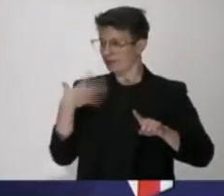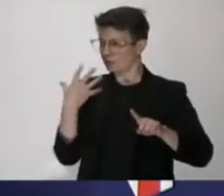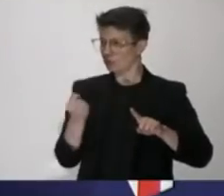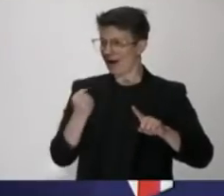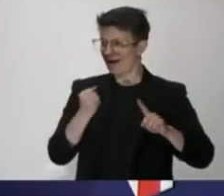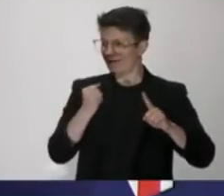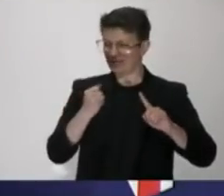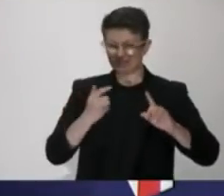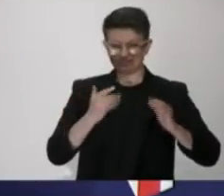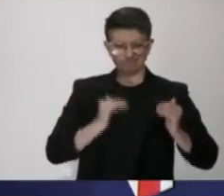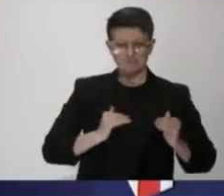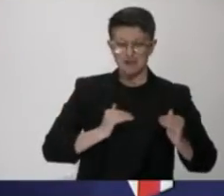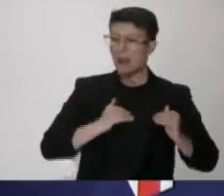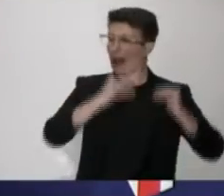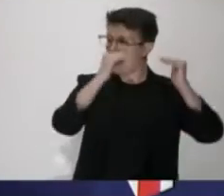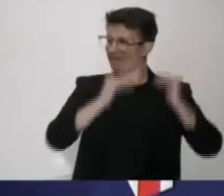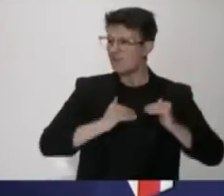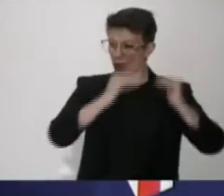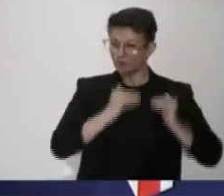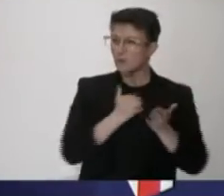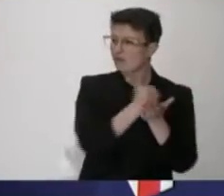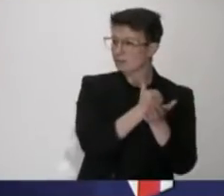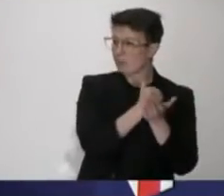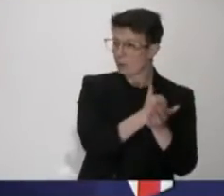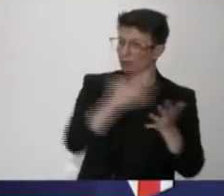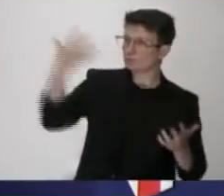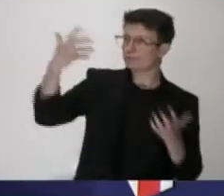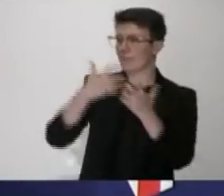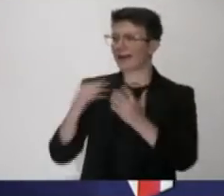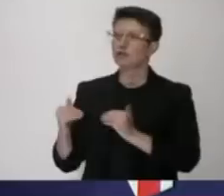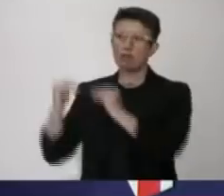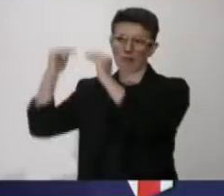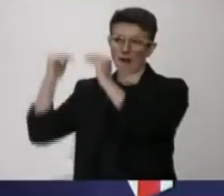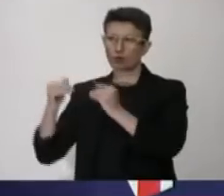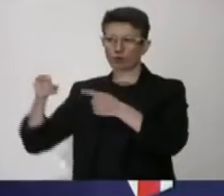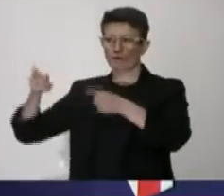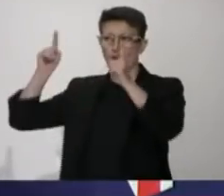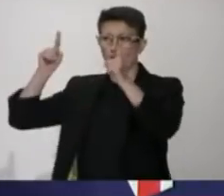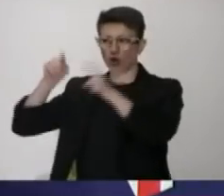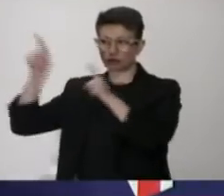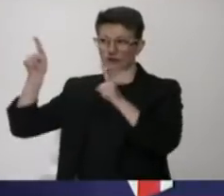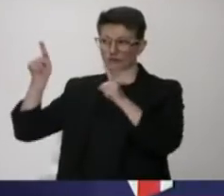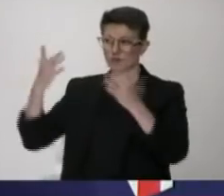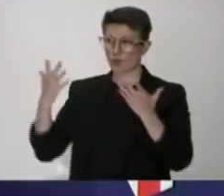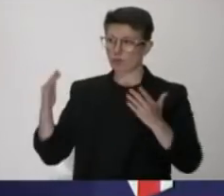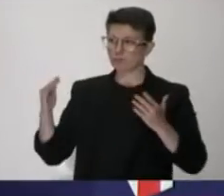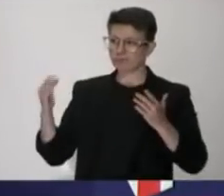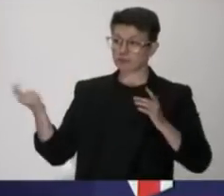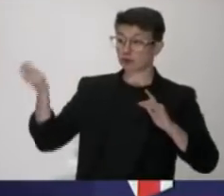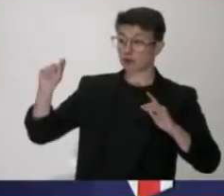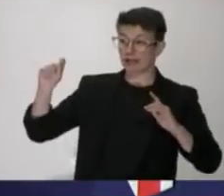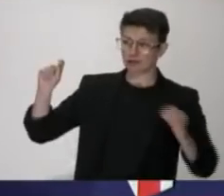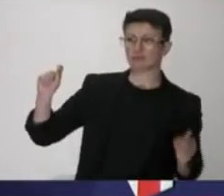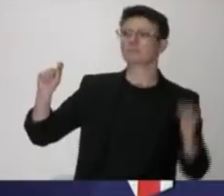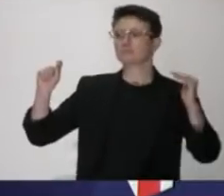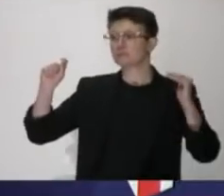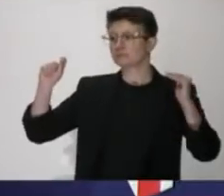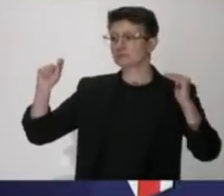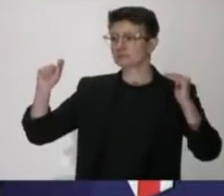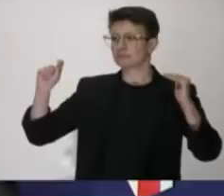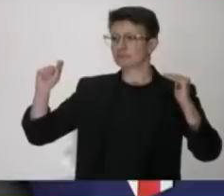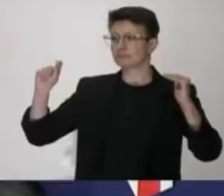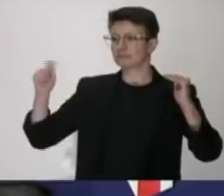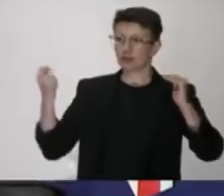an ongoing piece of work, but for now, for the period of time we're in, this is the right approach in my view. Does that include a look at